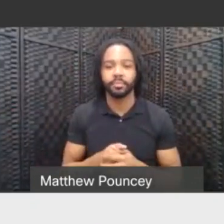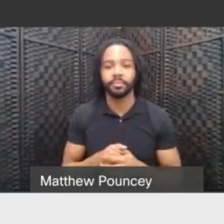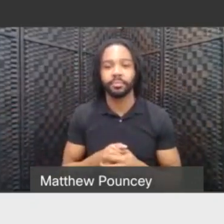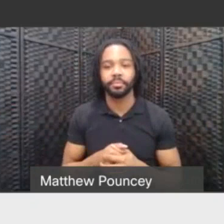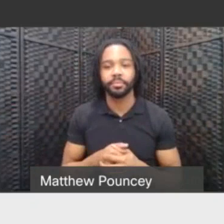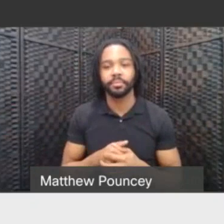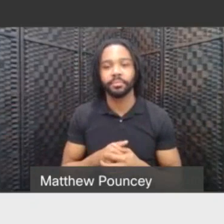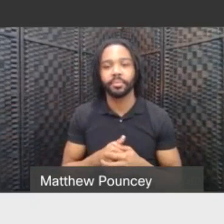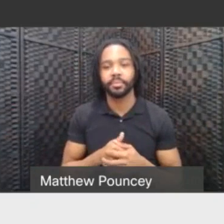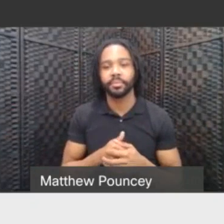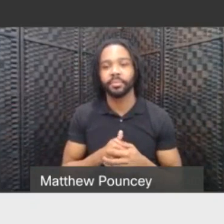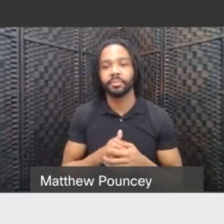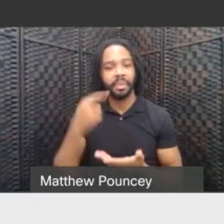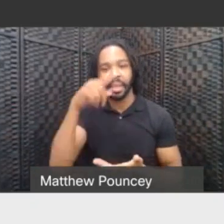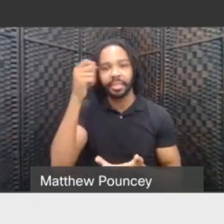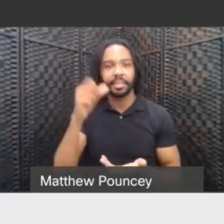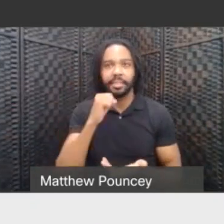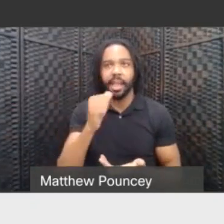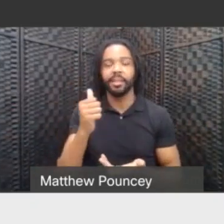because it's not going to be something